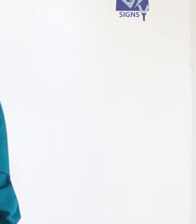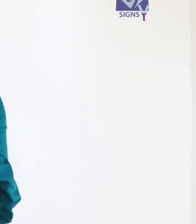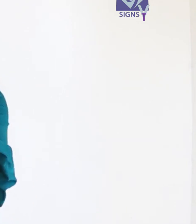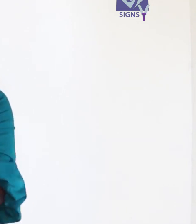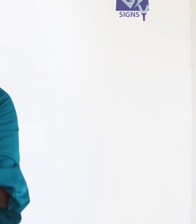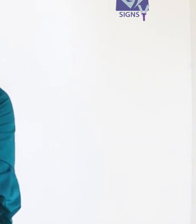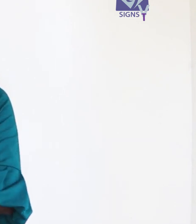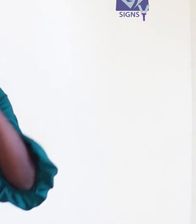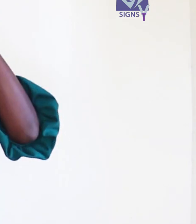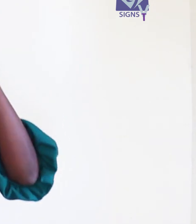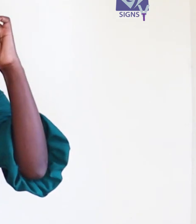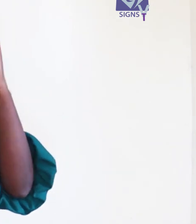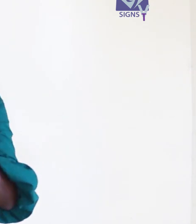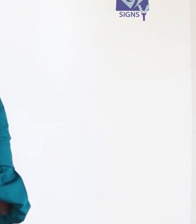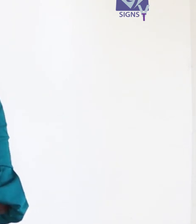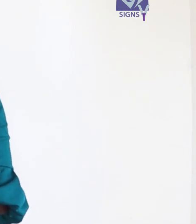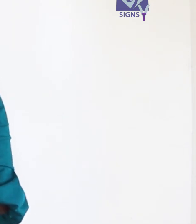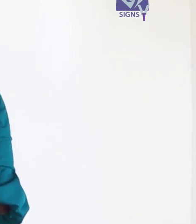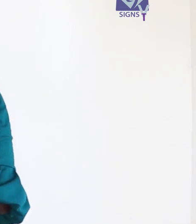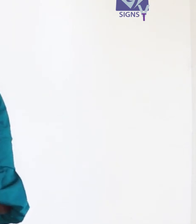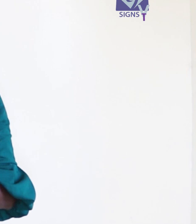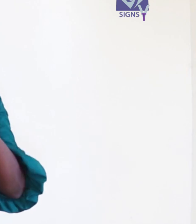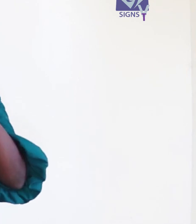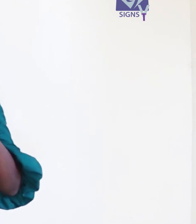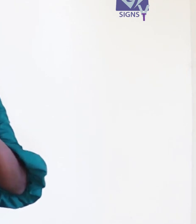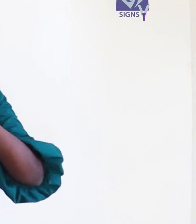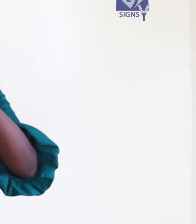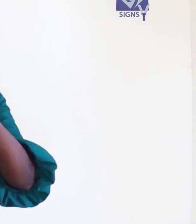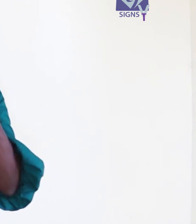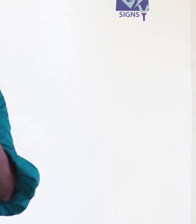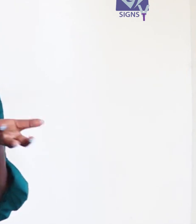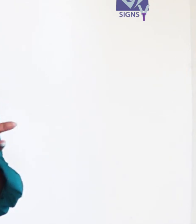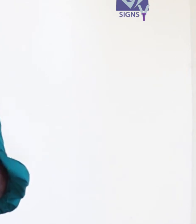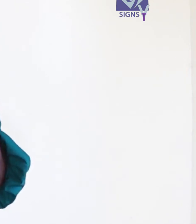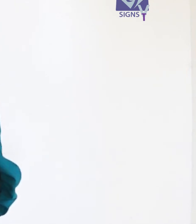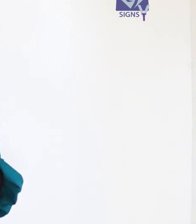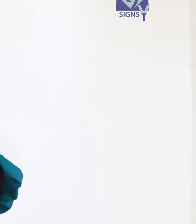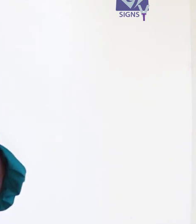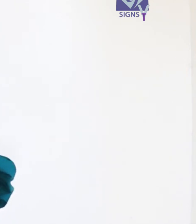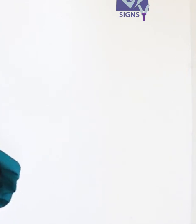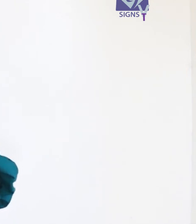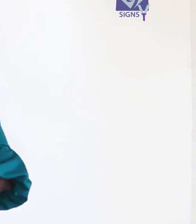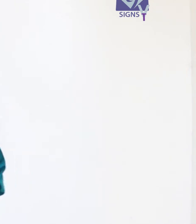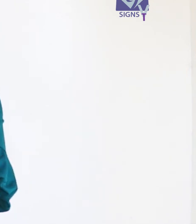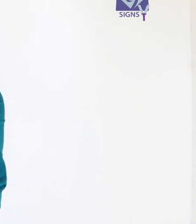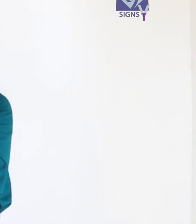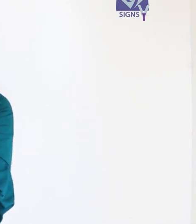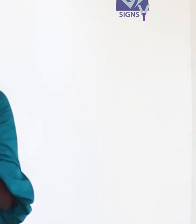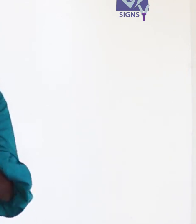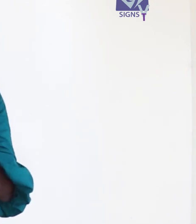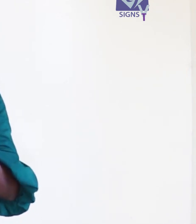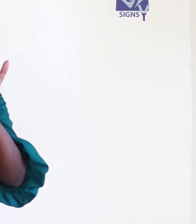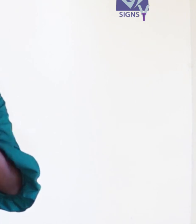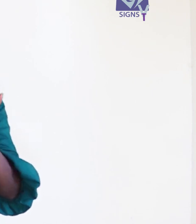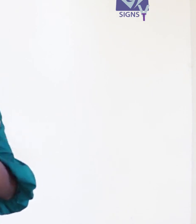for the Blind, and they will explain it to us while demonstrating it to us.